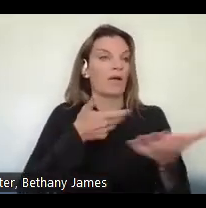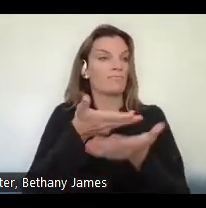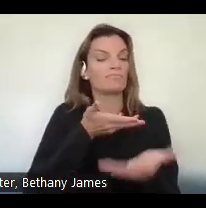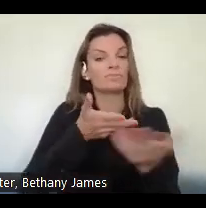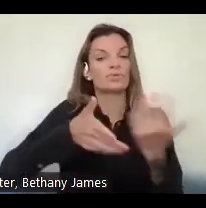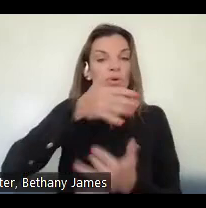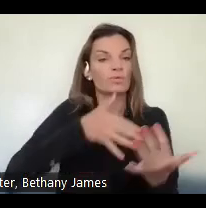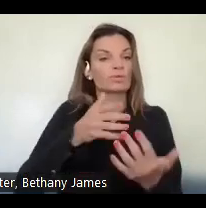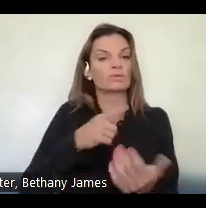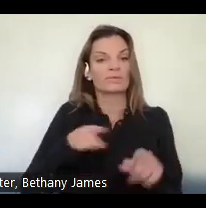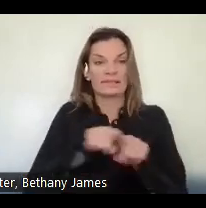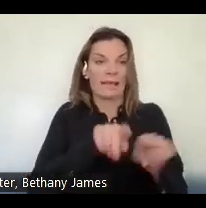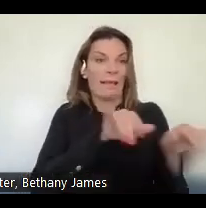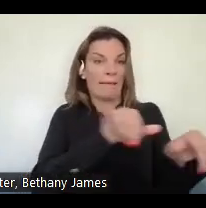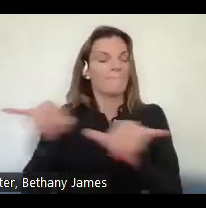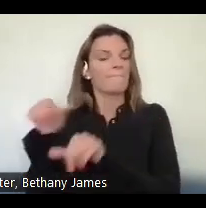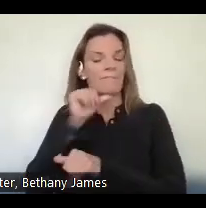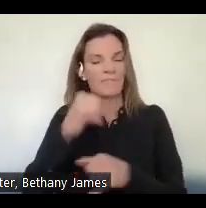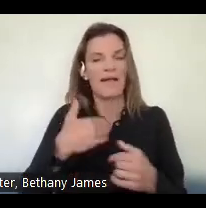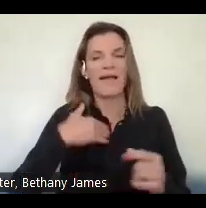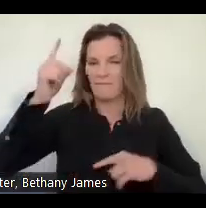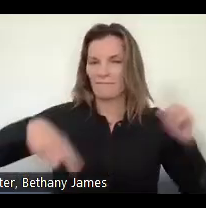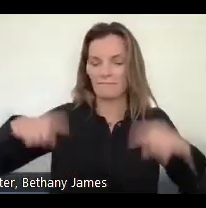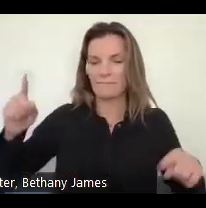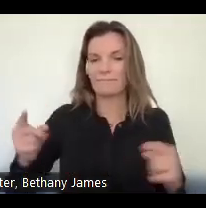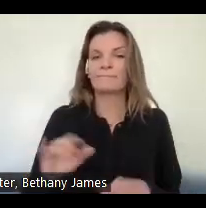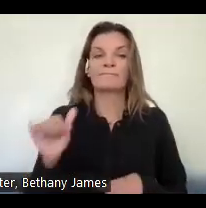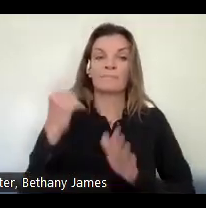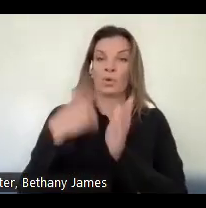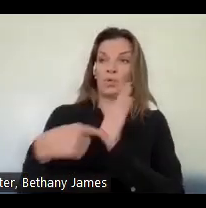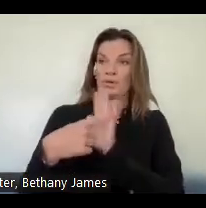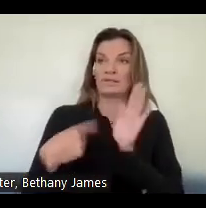social settings and how they respond to criticism.